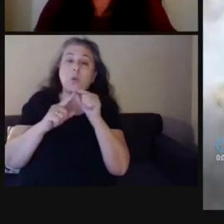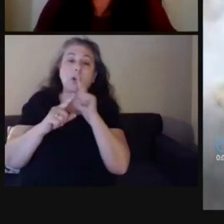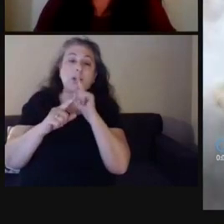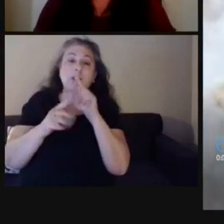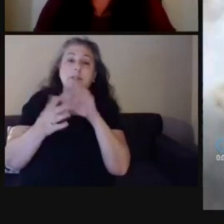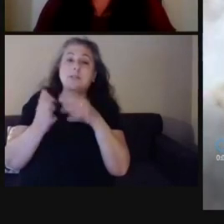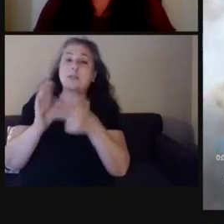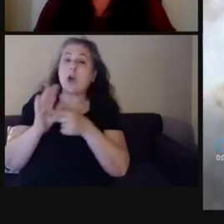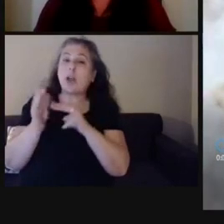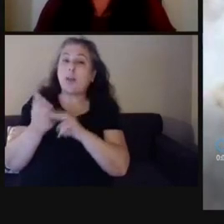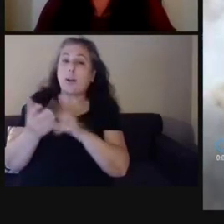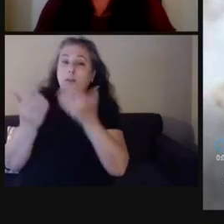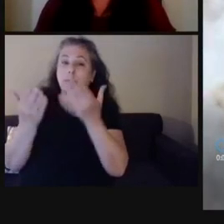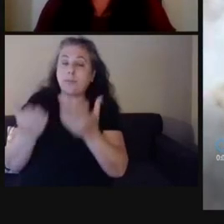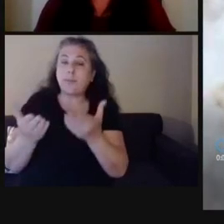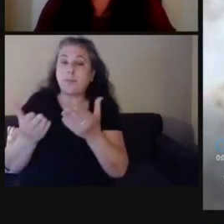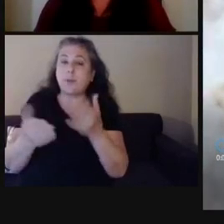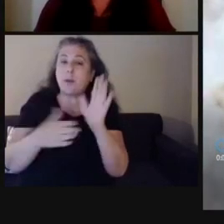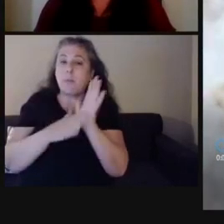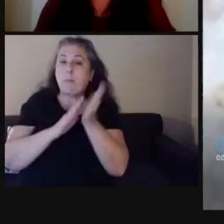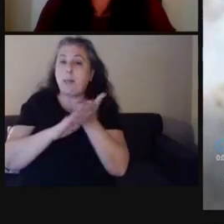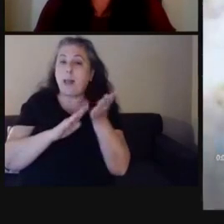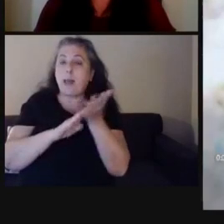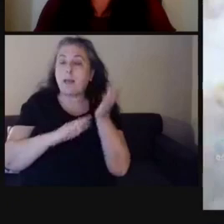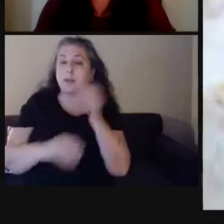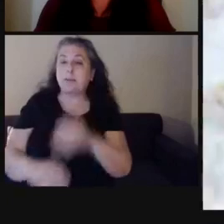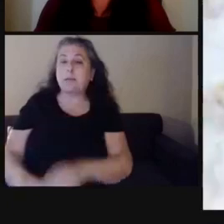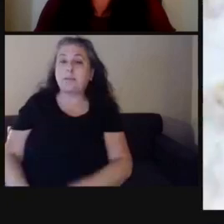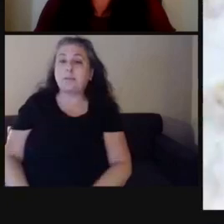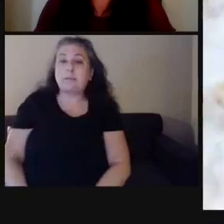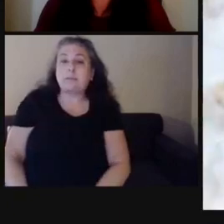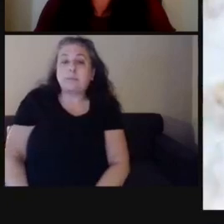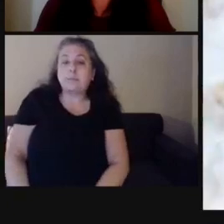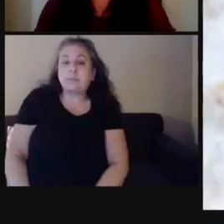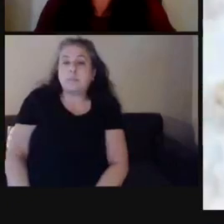about. So I'll just play it.